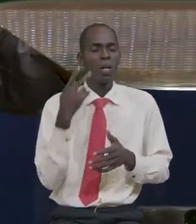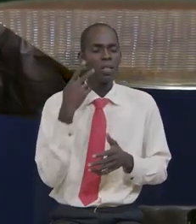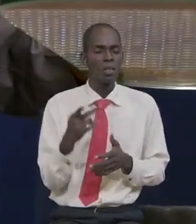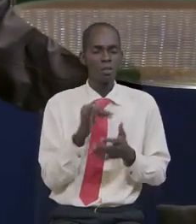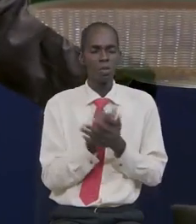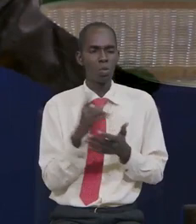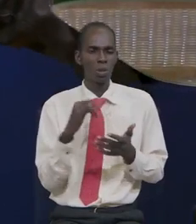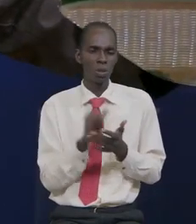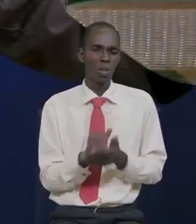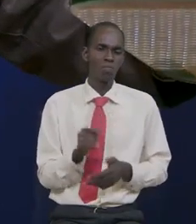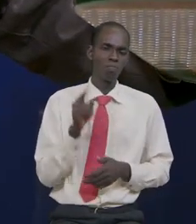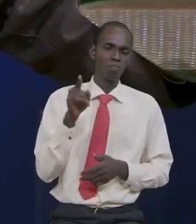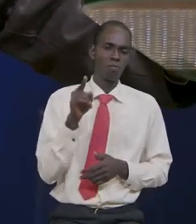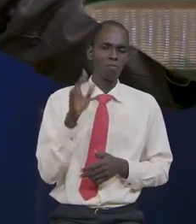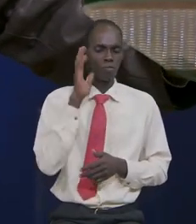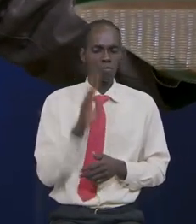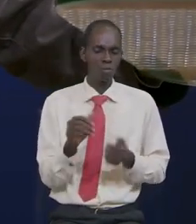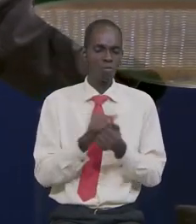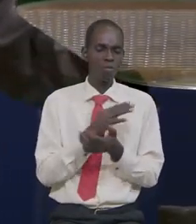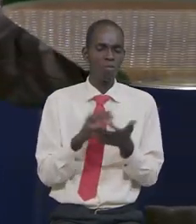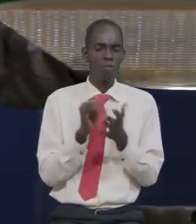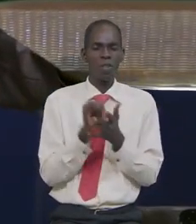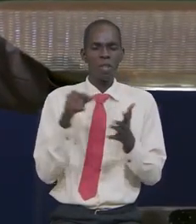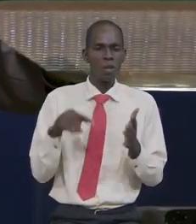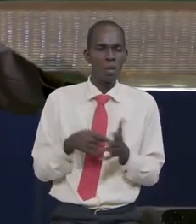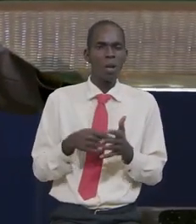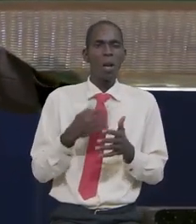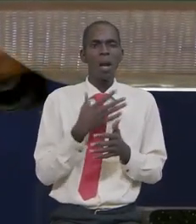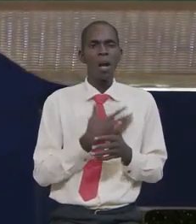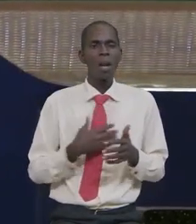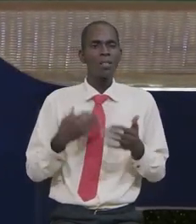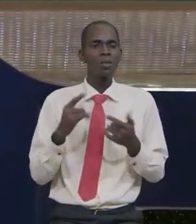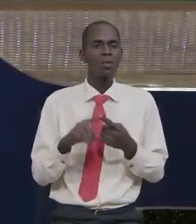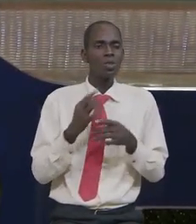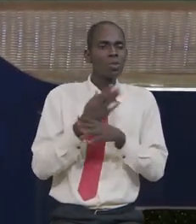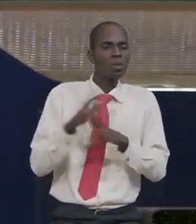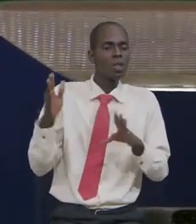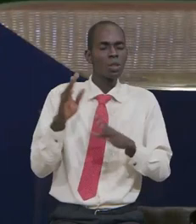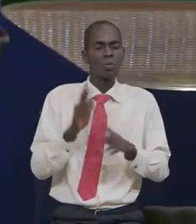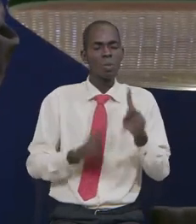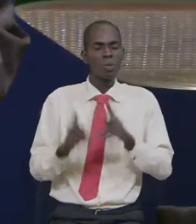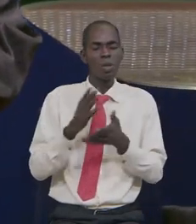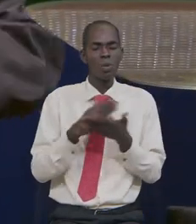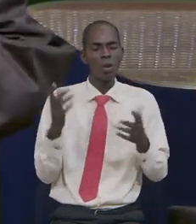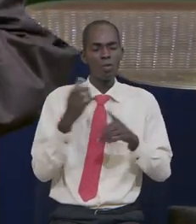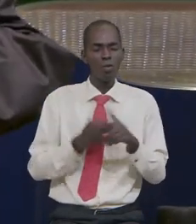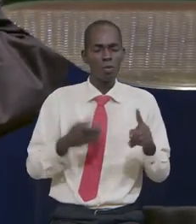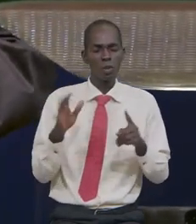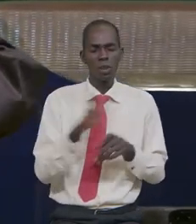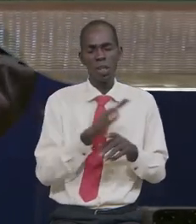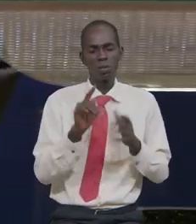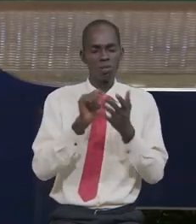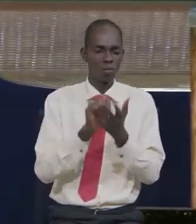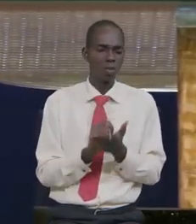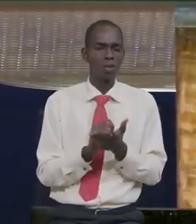and getting people away from the traditional religion and from the idolatry. All those things were there.